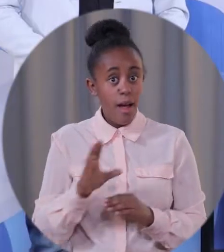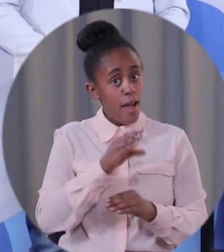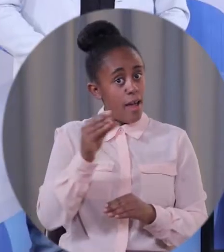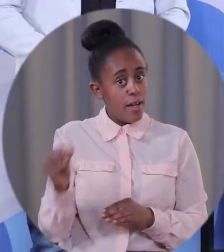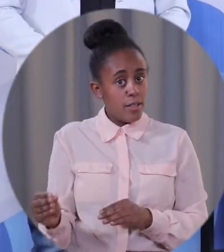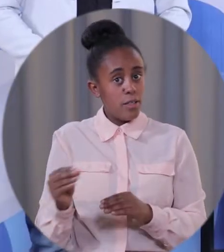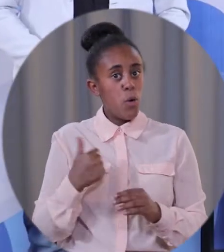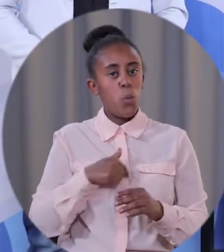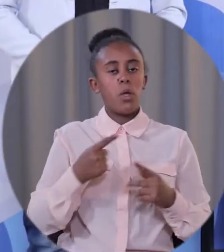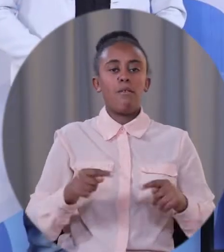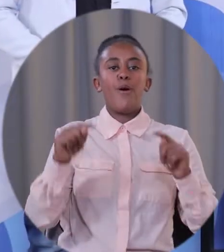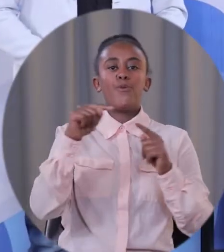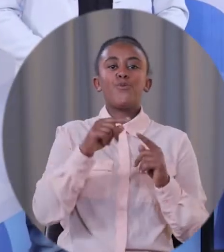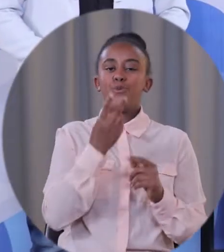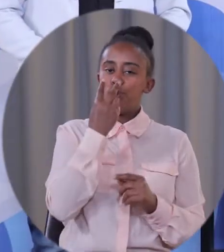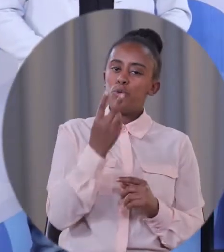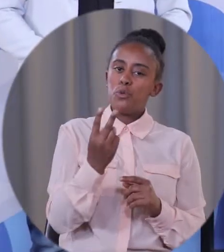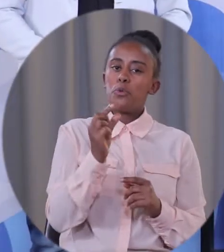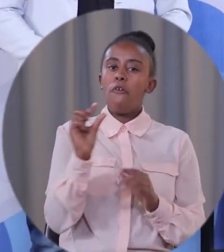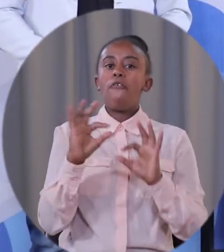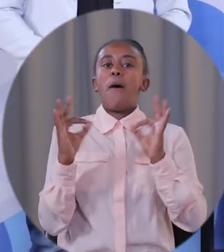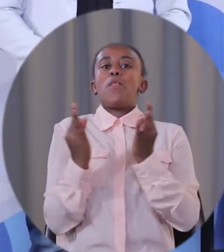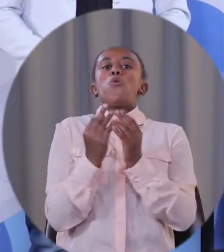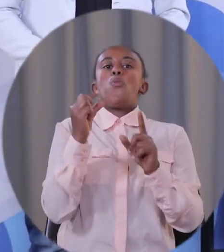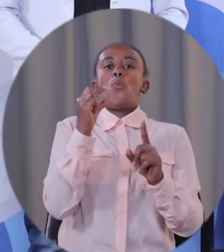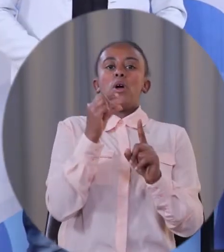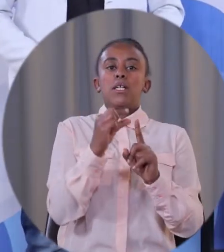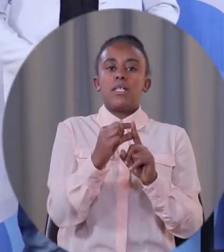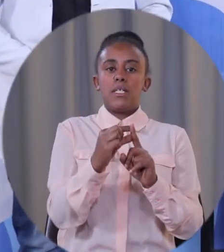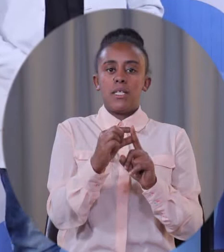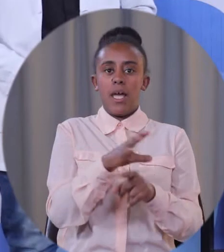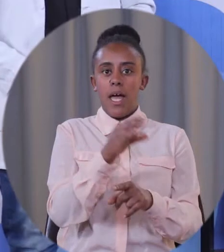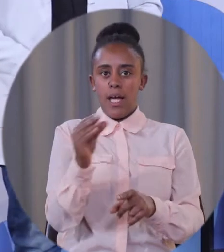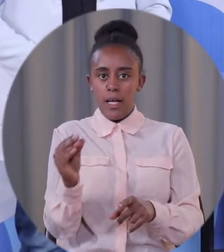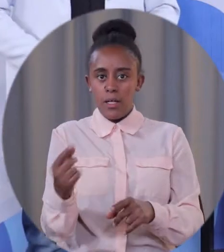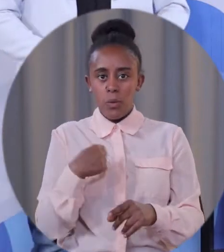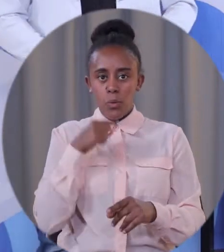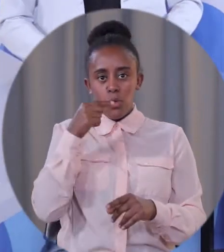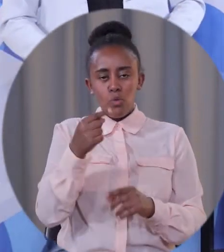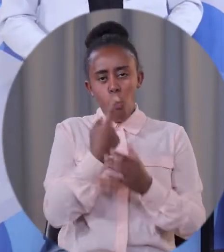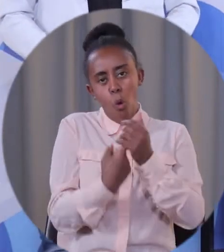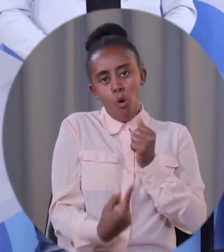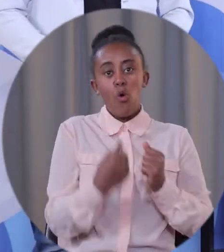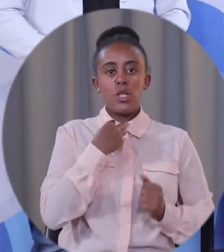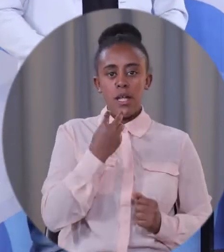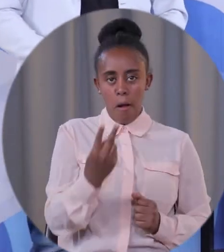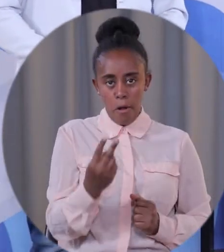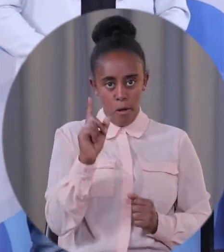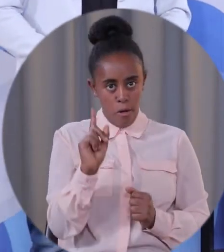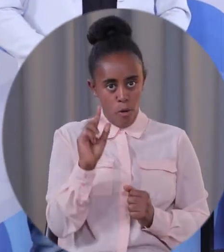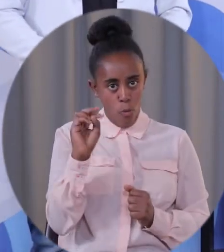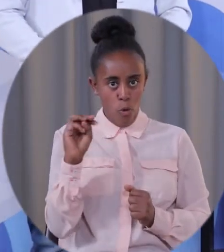And we try to see some family words. And we say monosyllable words